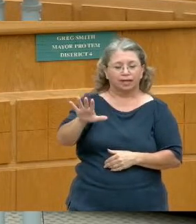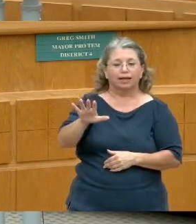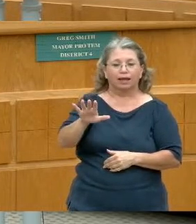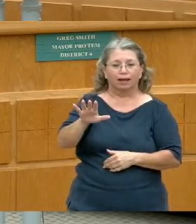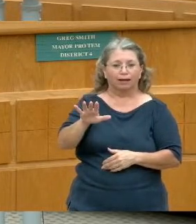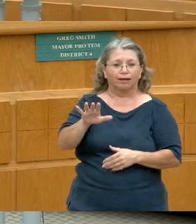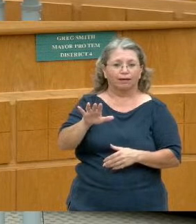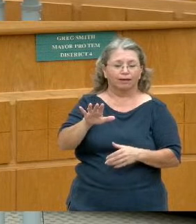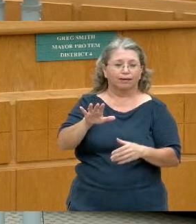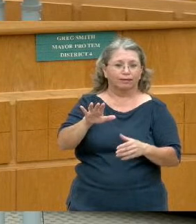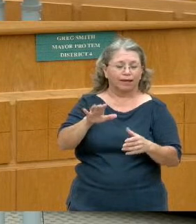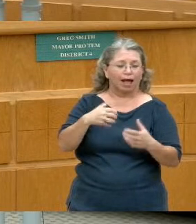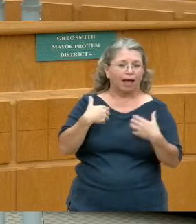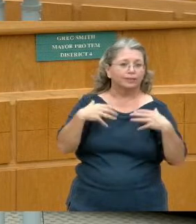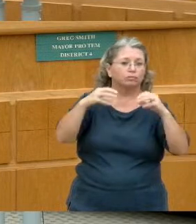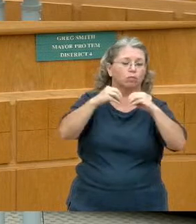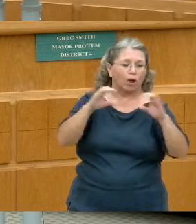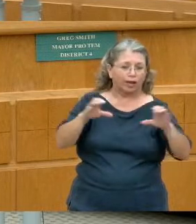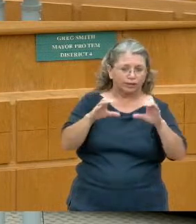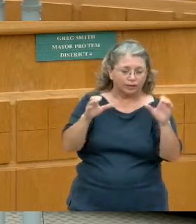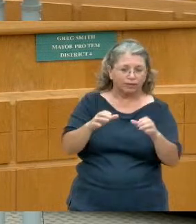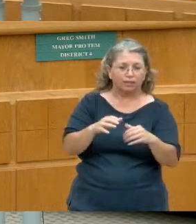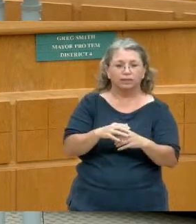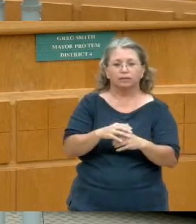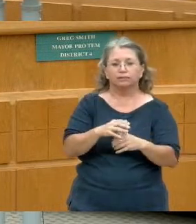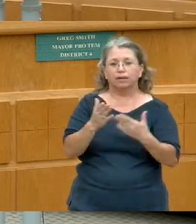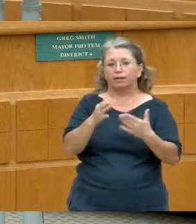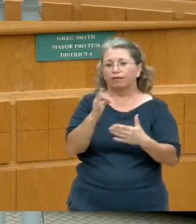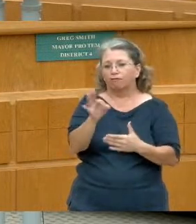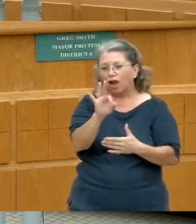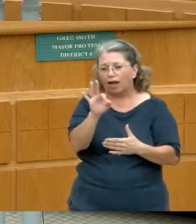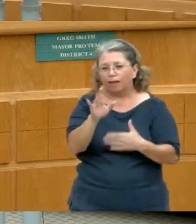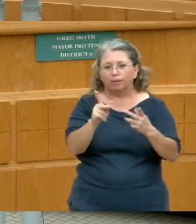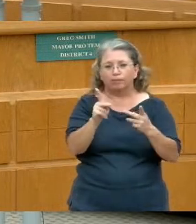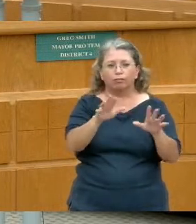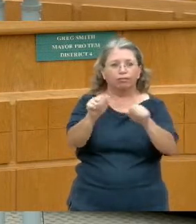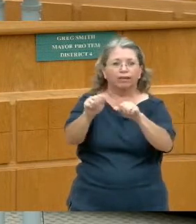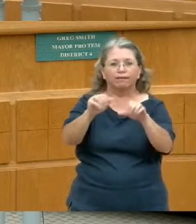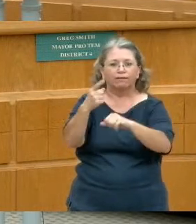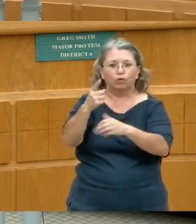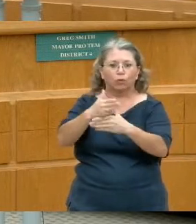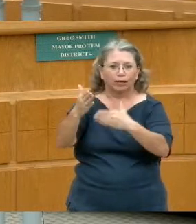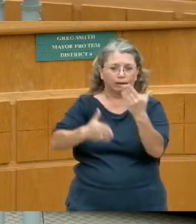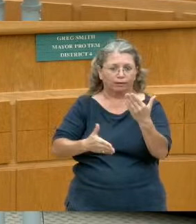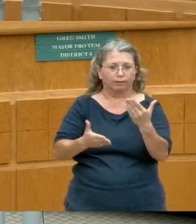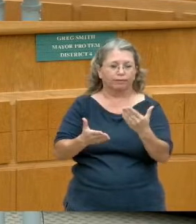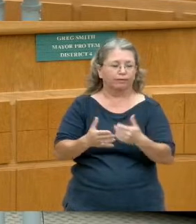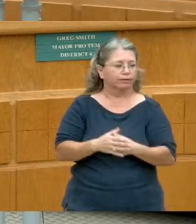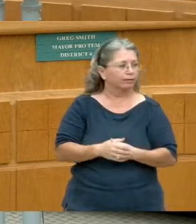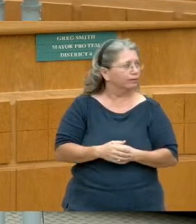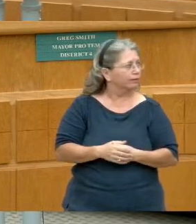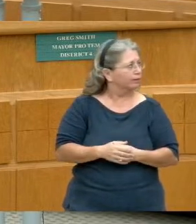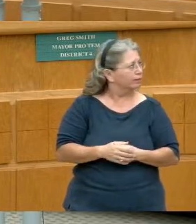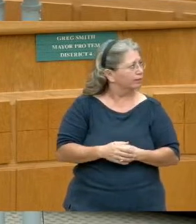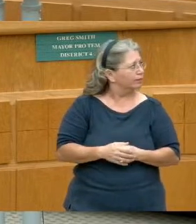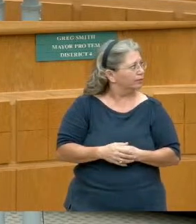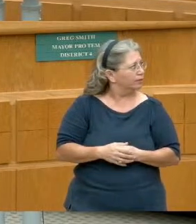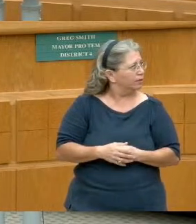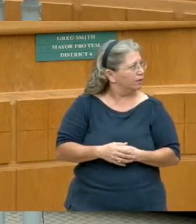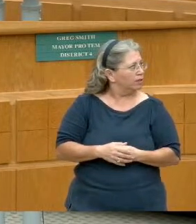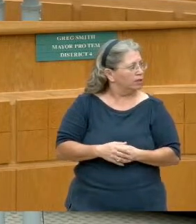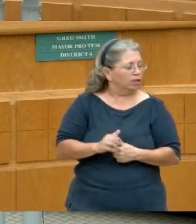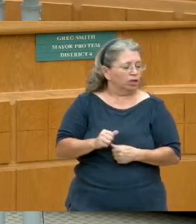to Saturday and Sunday. People are probably leaving for the weekend. You can see that before the stay at home,